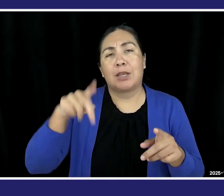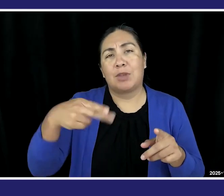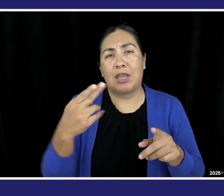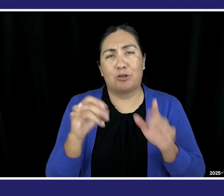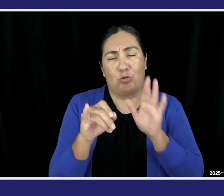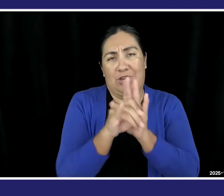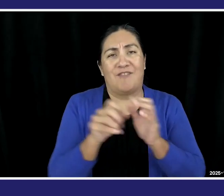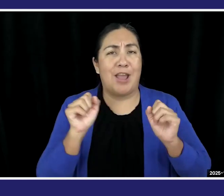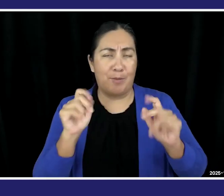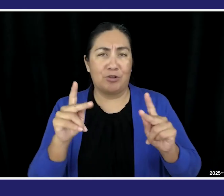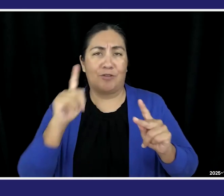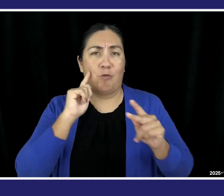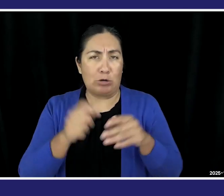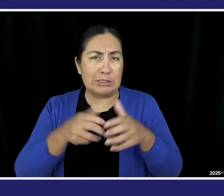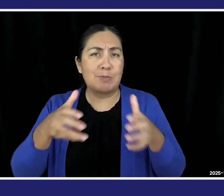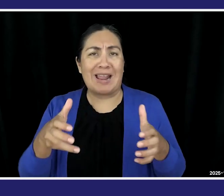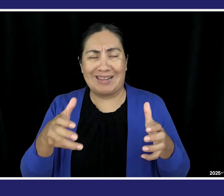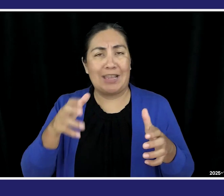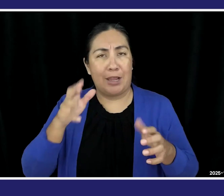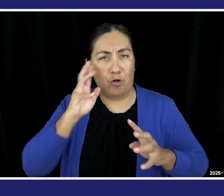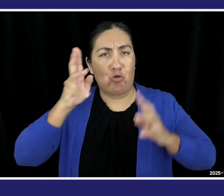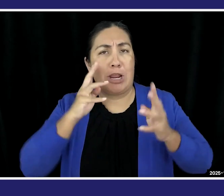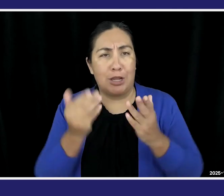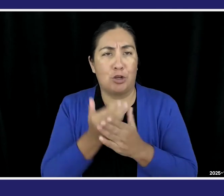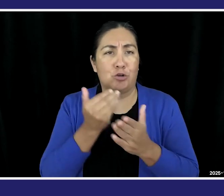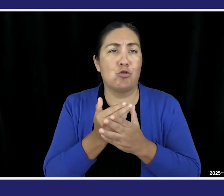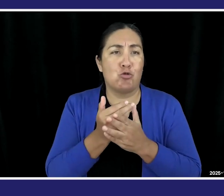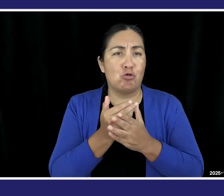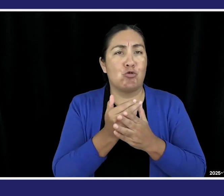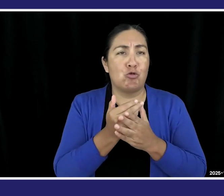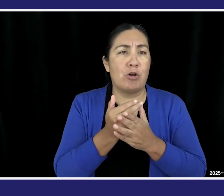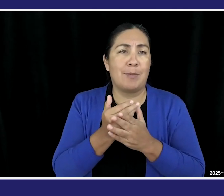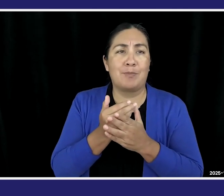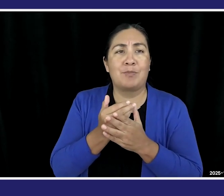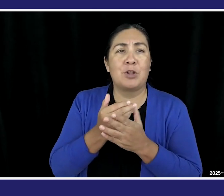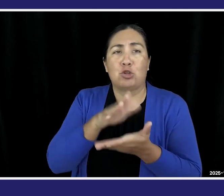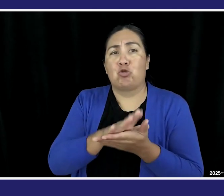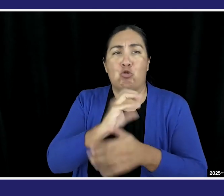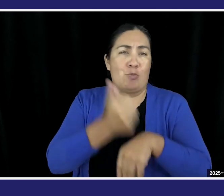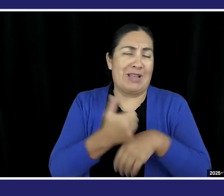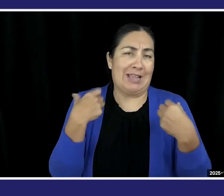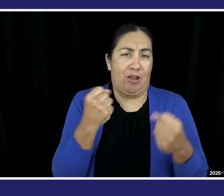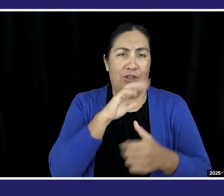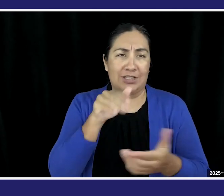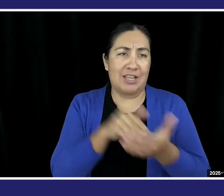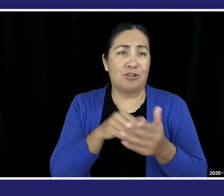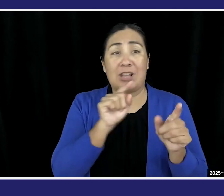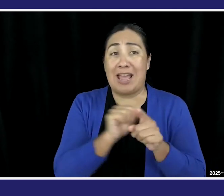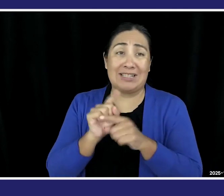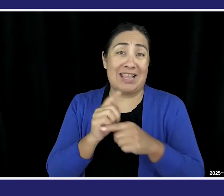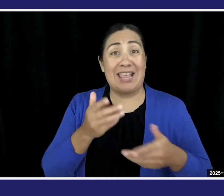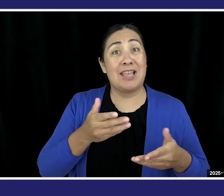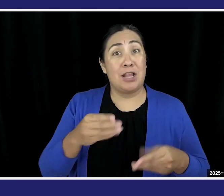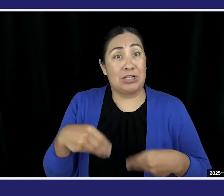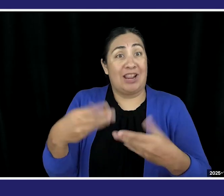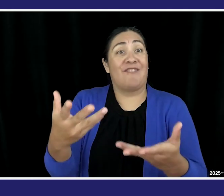opportunities for expanding and creating new school-based health centers as a delivery system. It's important that we create as many opportunities and